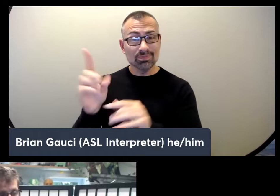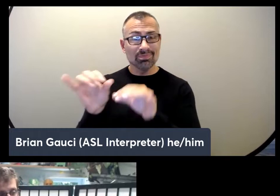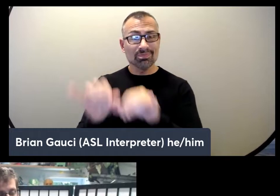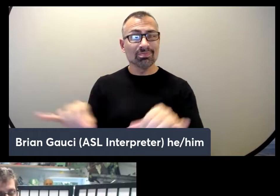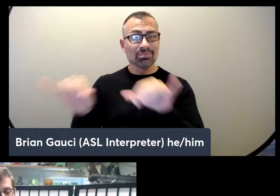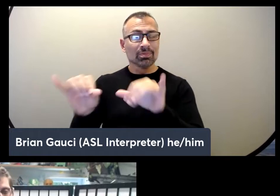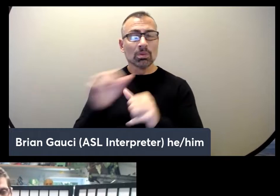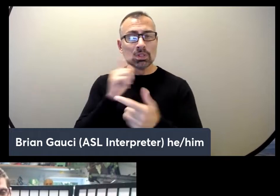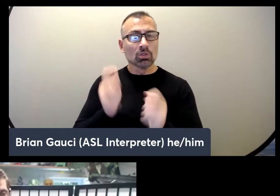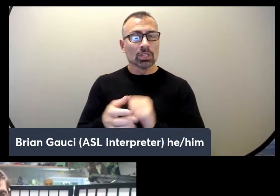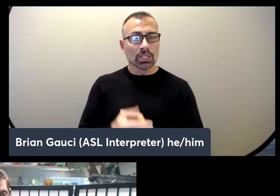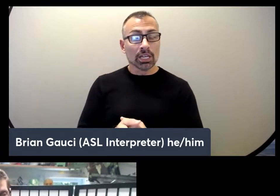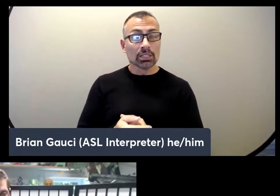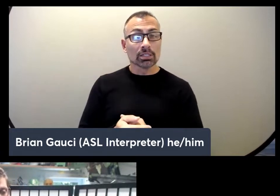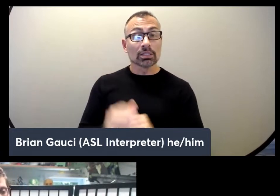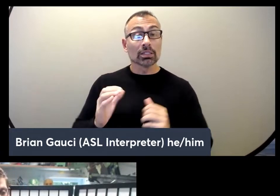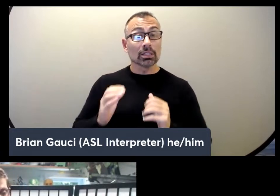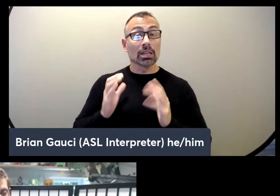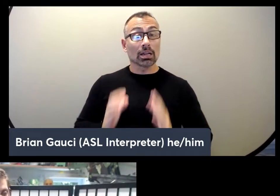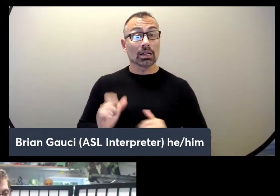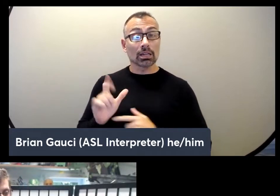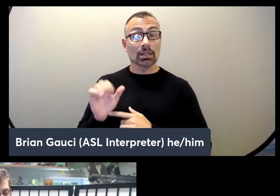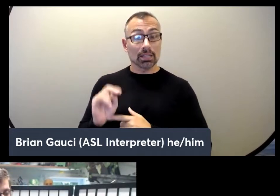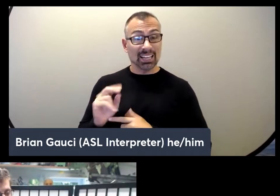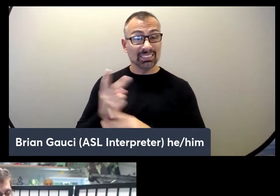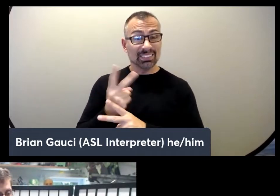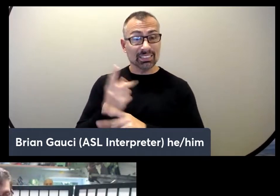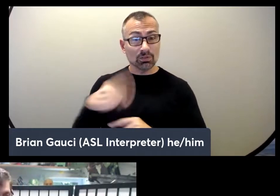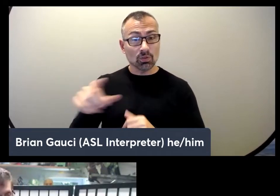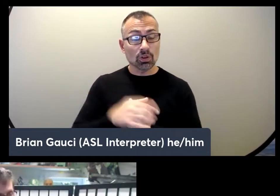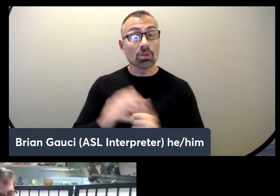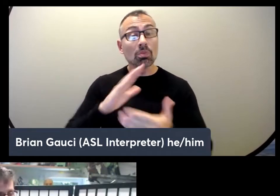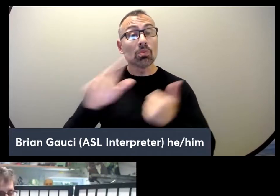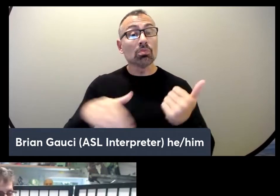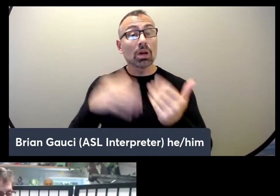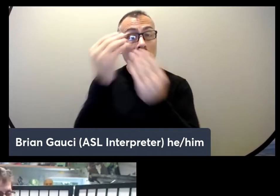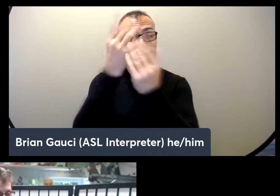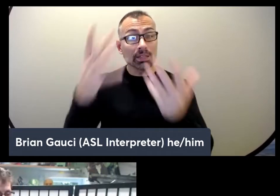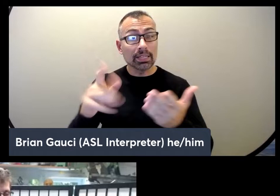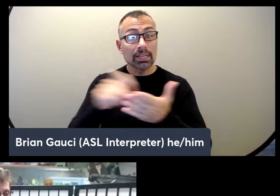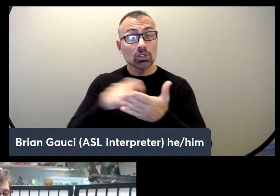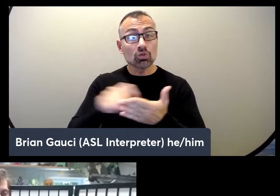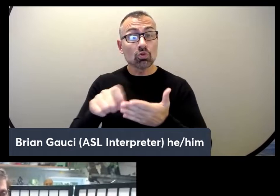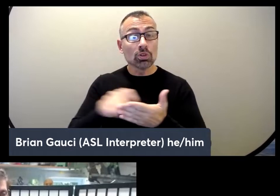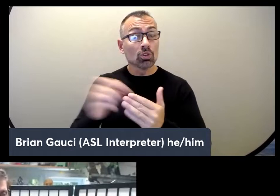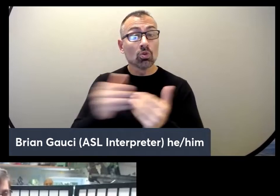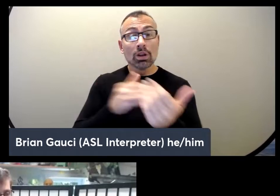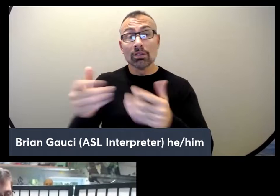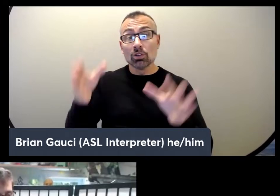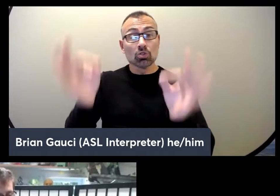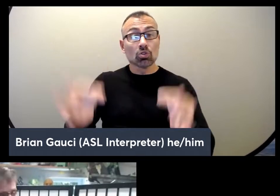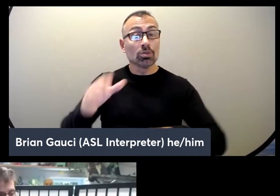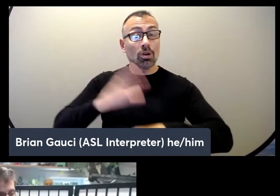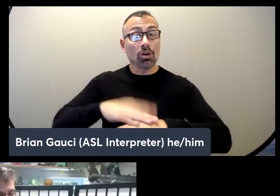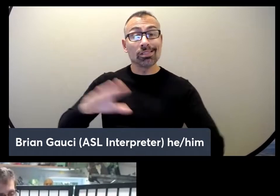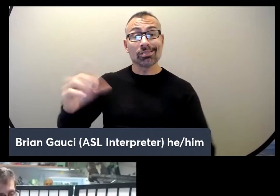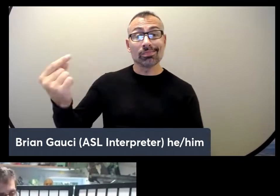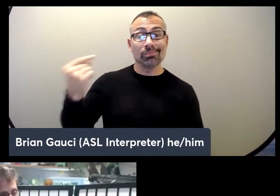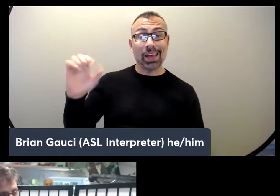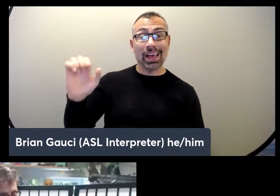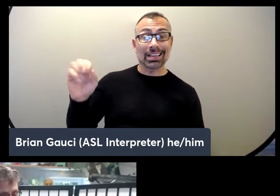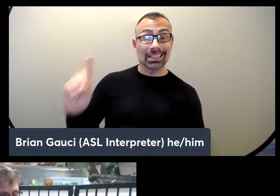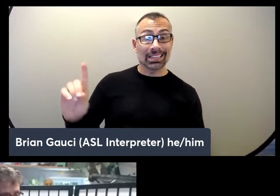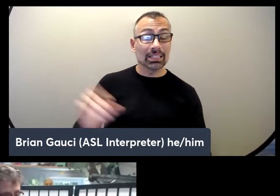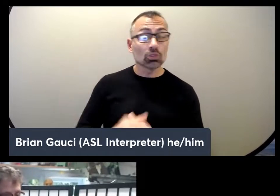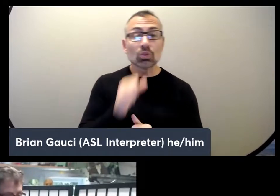thing is that all the data is still written to the blockchain networks, whatever it's using on the backend. So it's not like you're introducing a